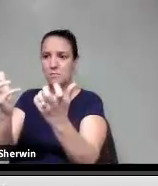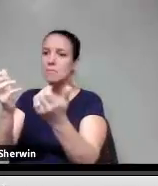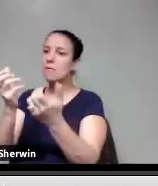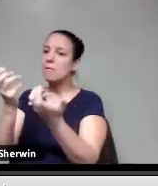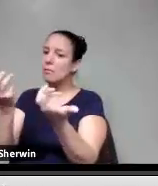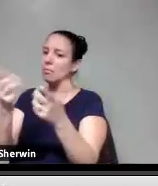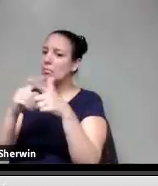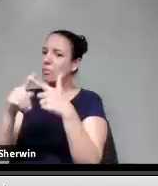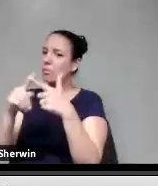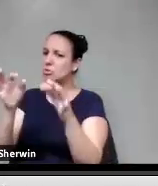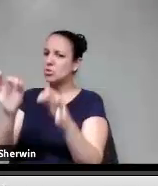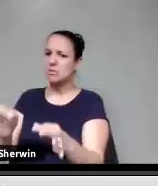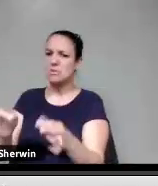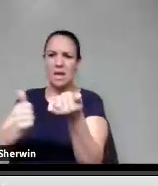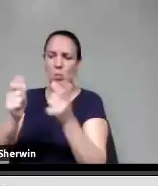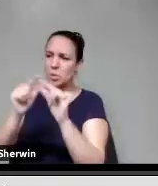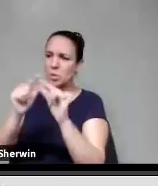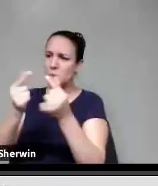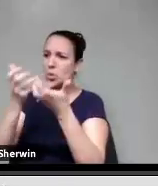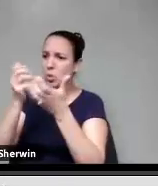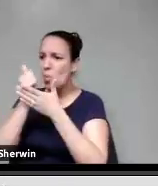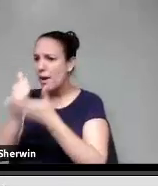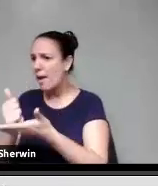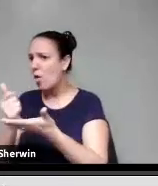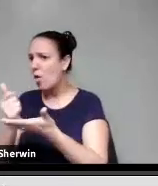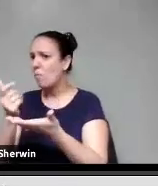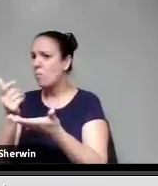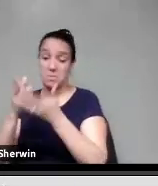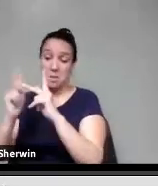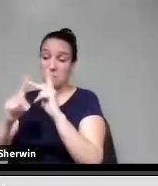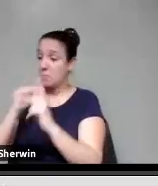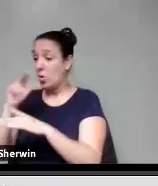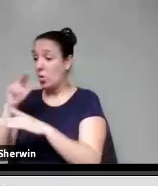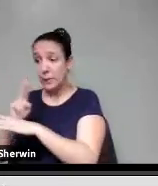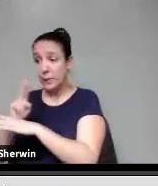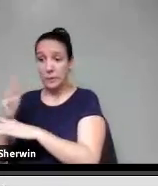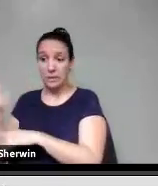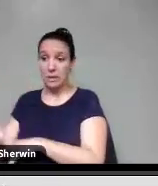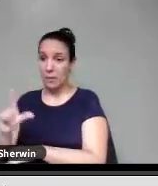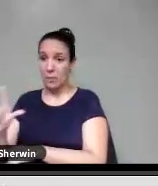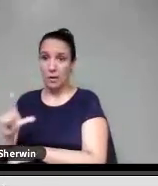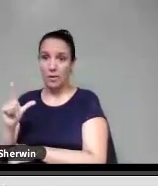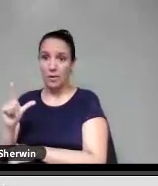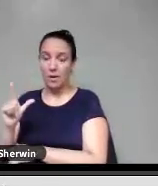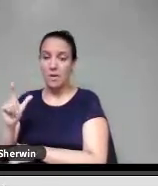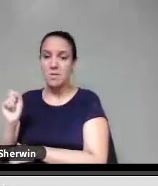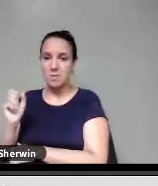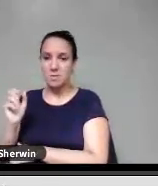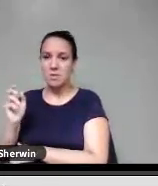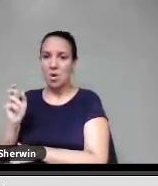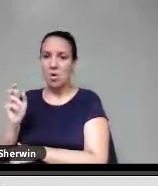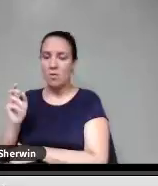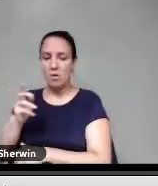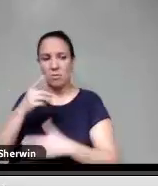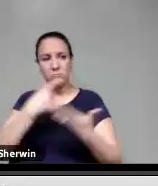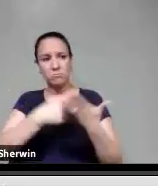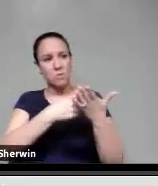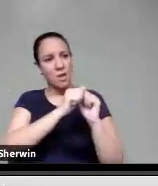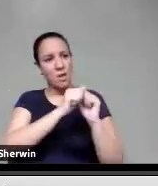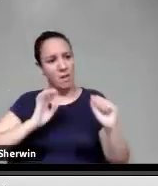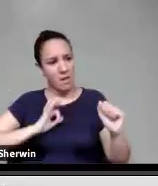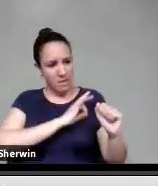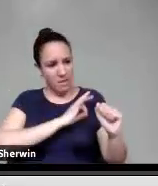also know people out in the community that aren't using the library. So talking to your staff enables you to tap